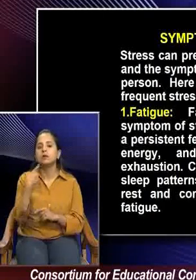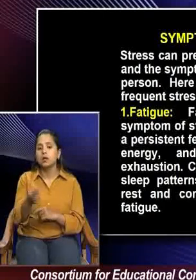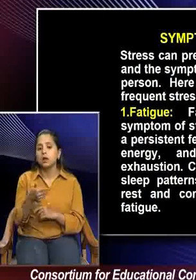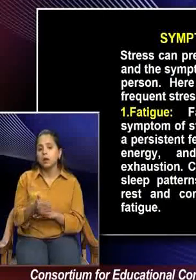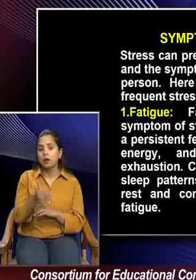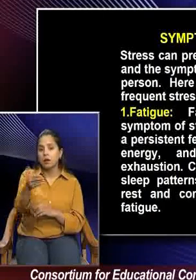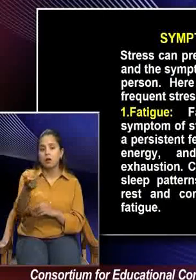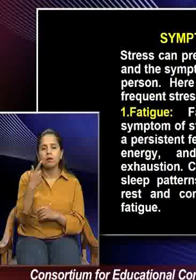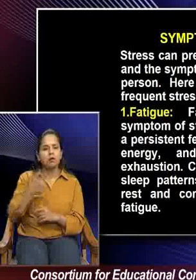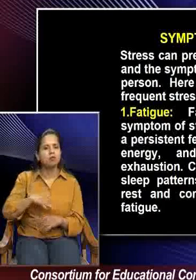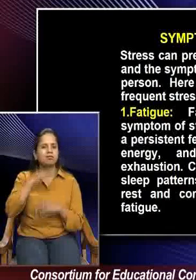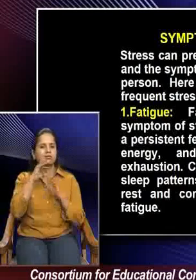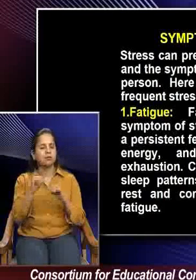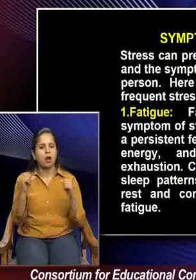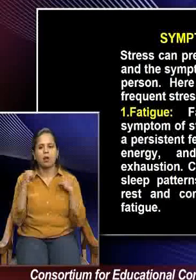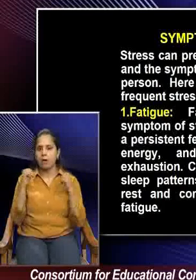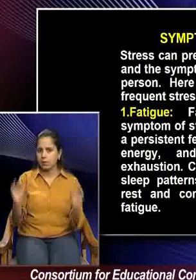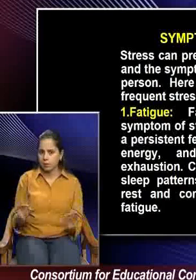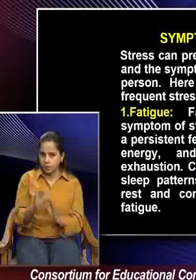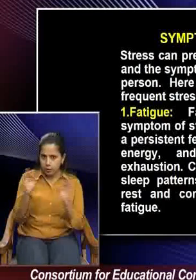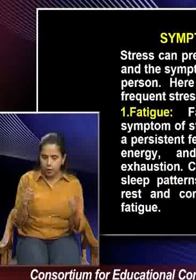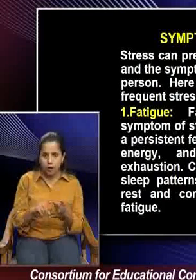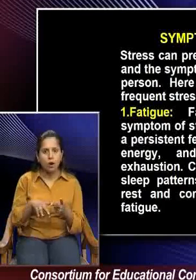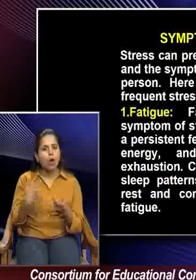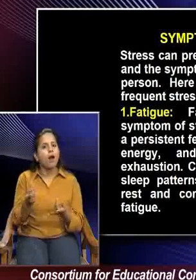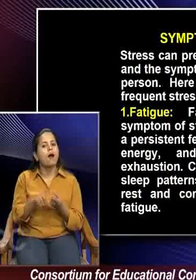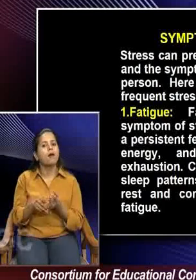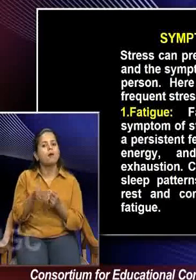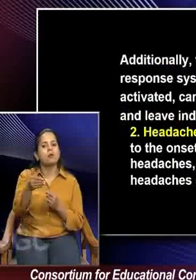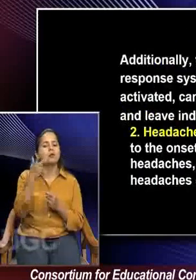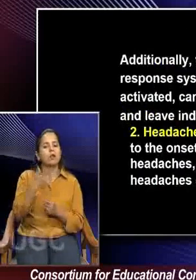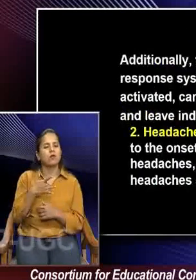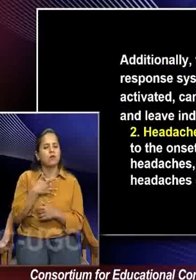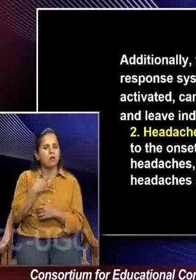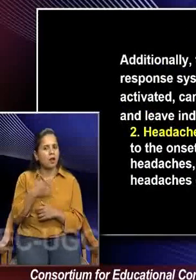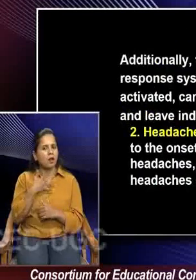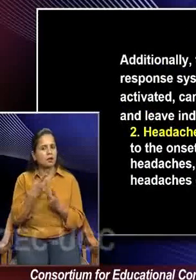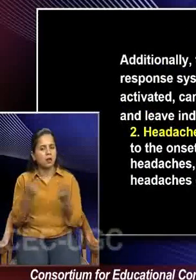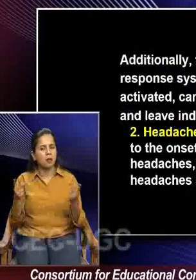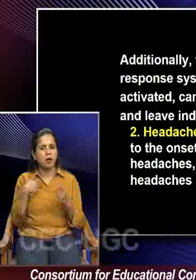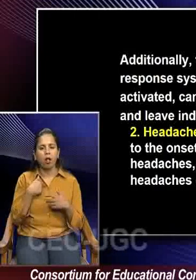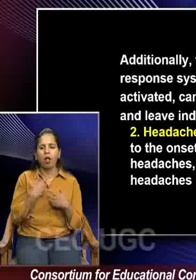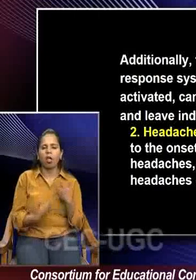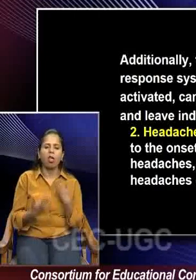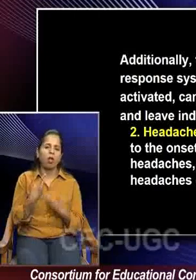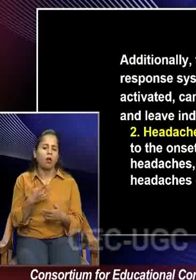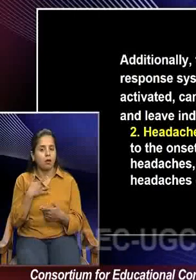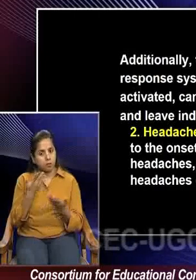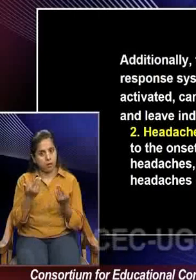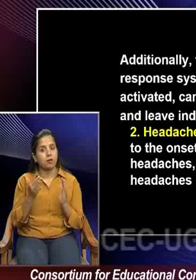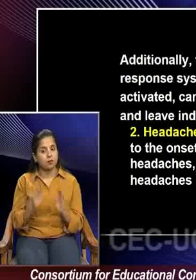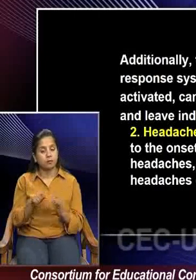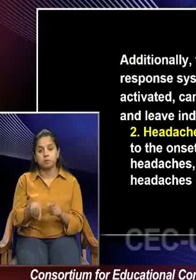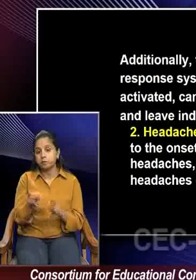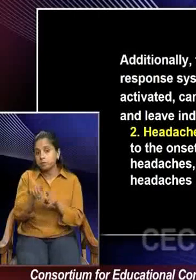to insufficient rest and contributing to feelings of fatigue.